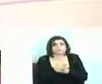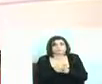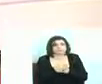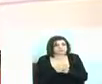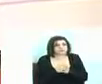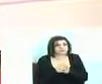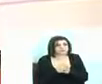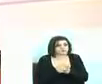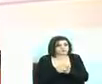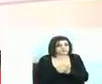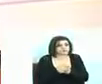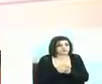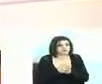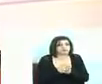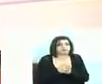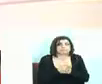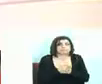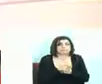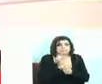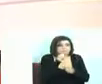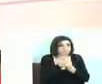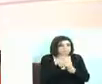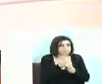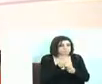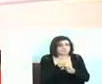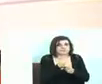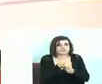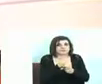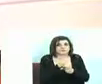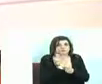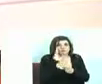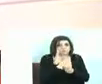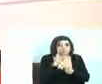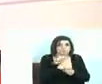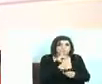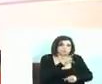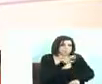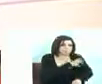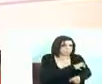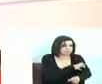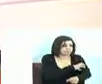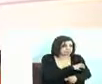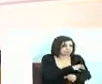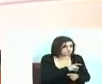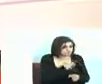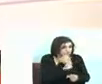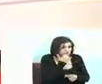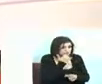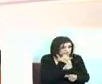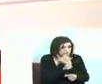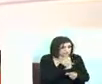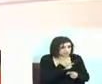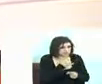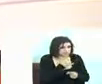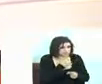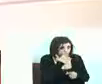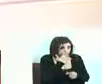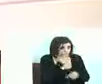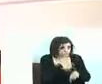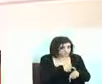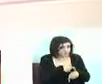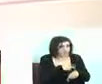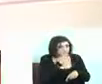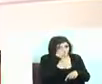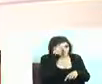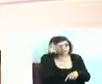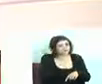those interviews that have been edited down. And I think it's going to be just this really powerful reminder of just the amazing dream that this